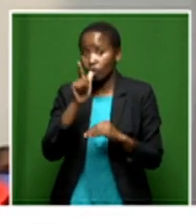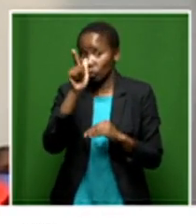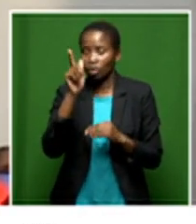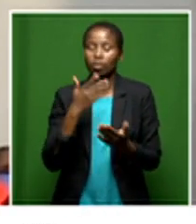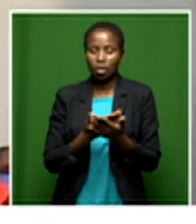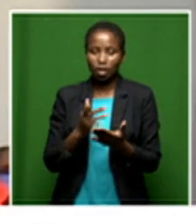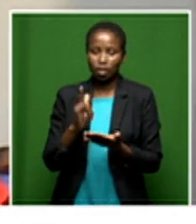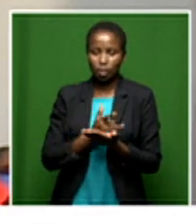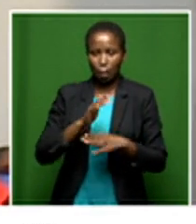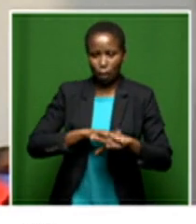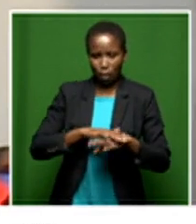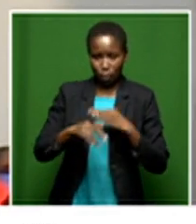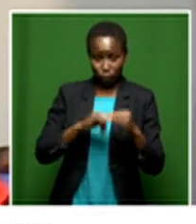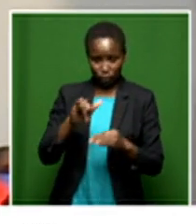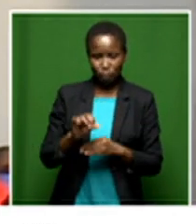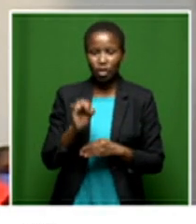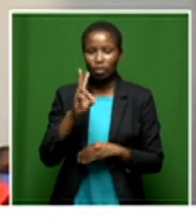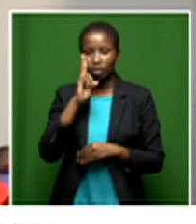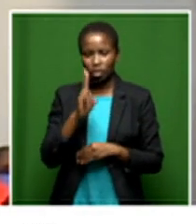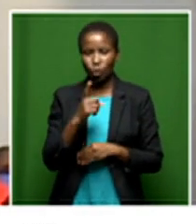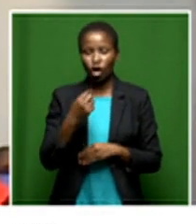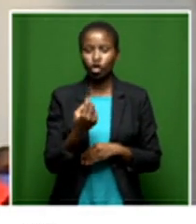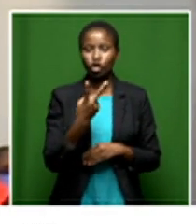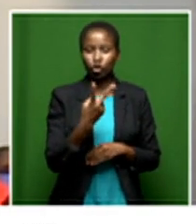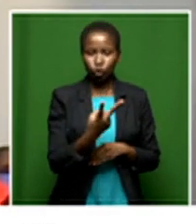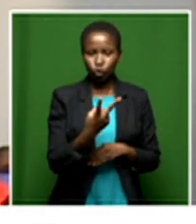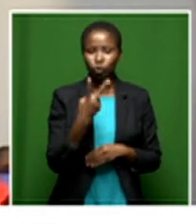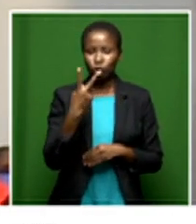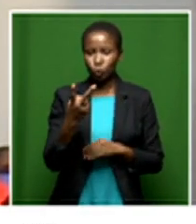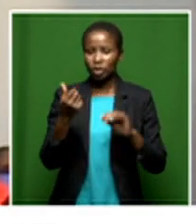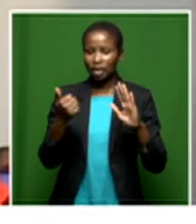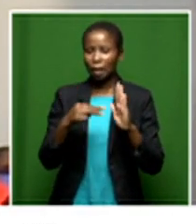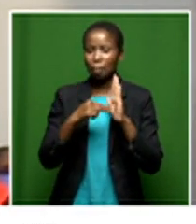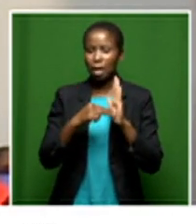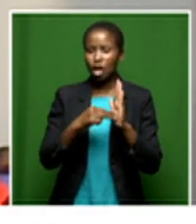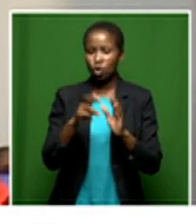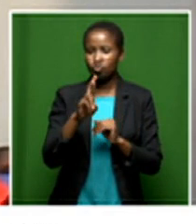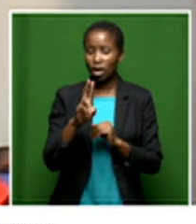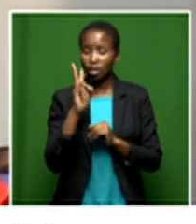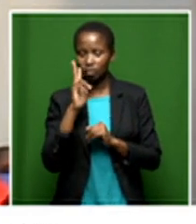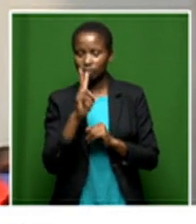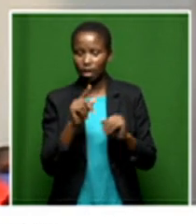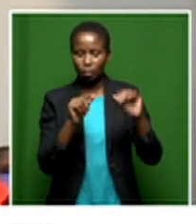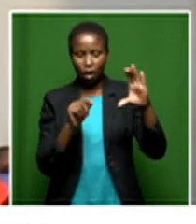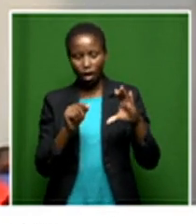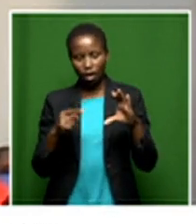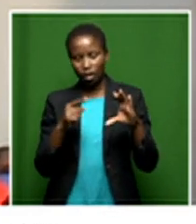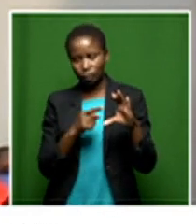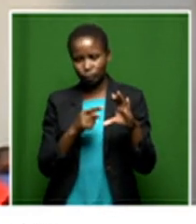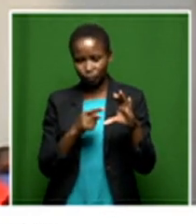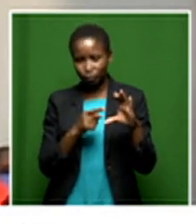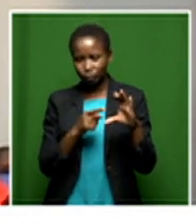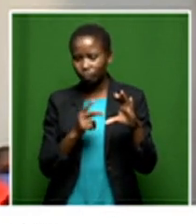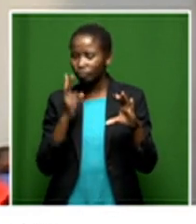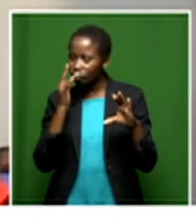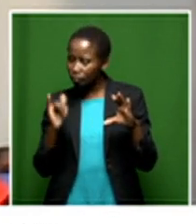to this. If you look at that 226 million rand, and given the service or